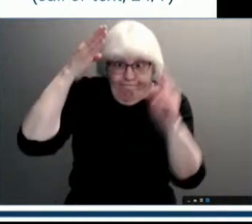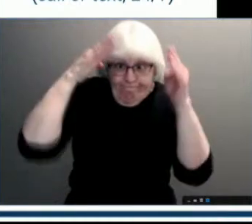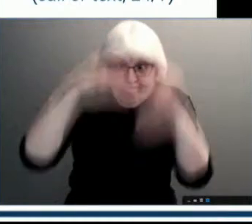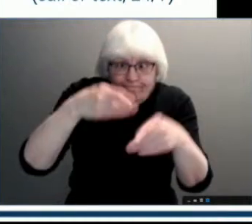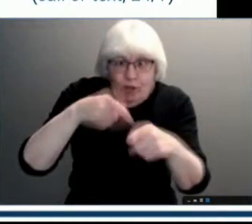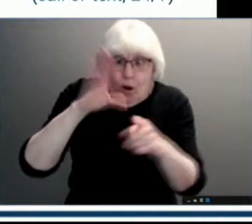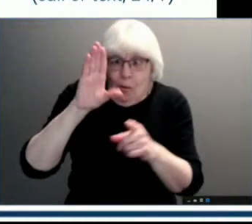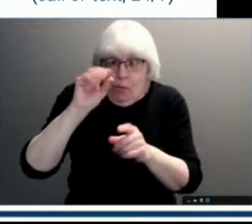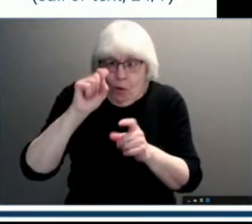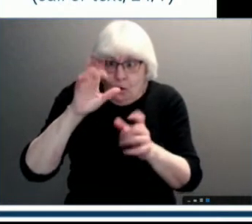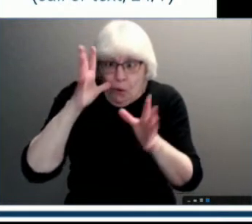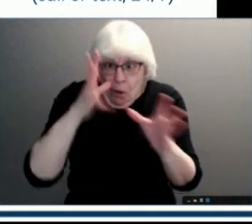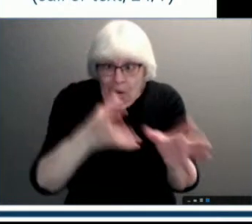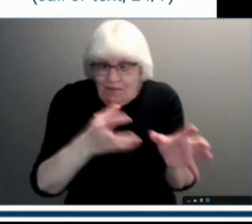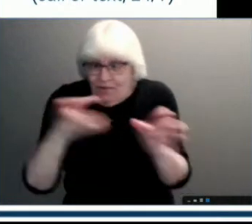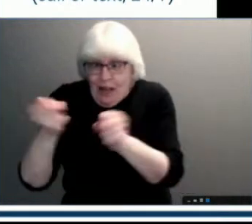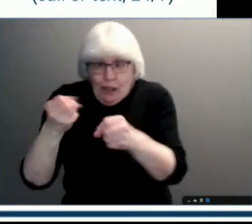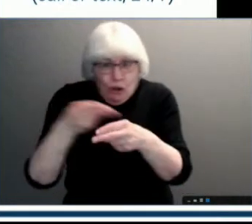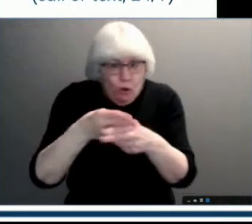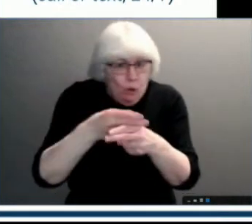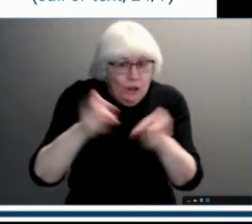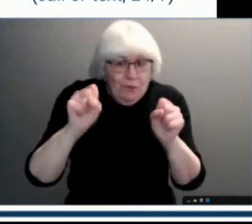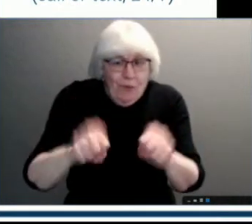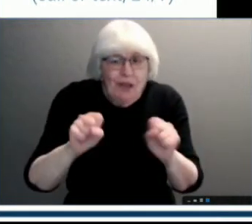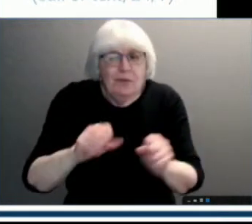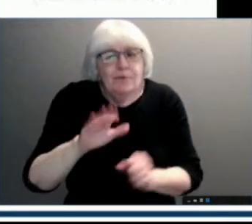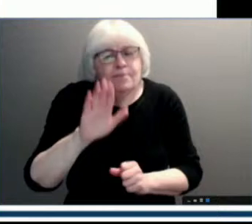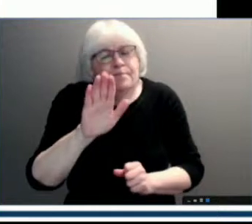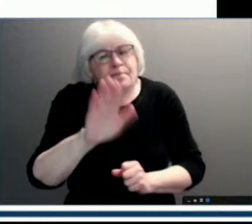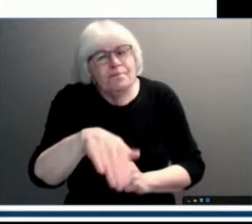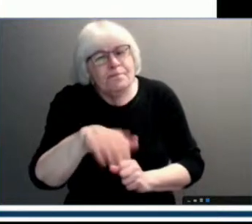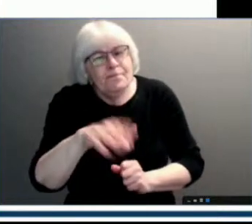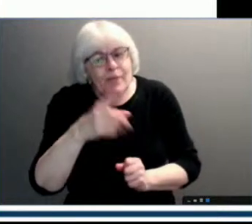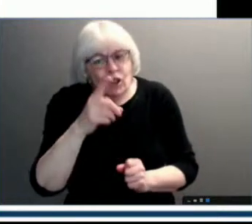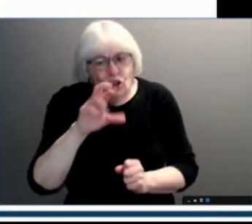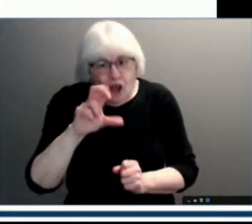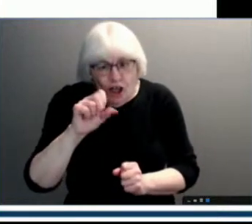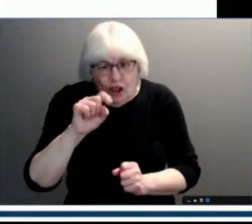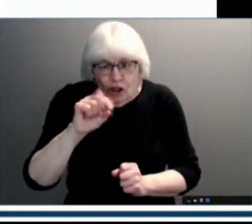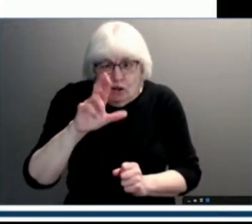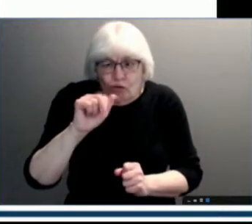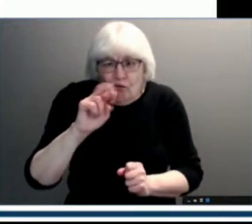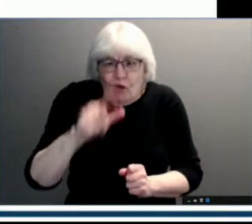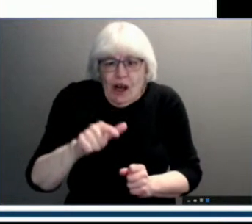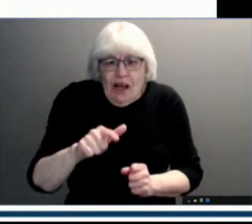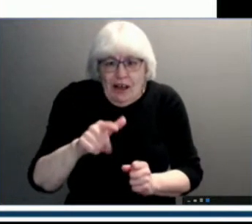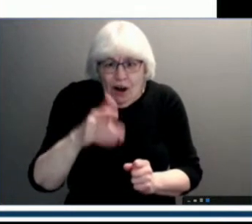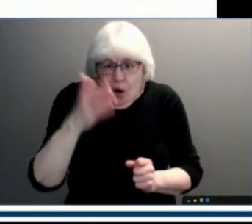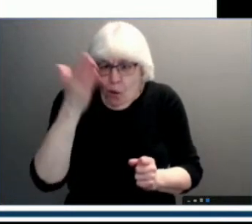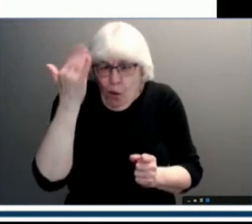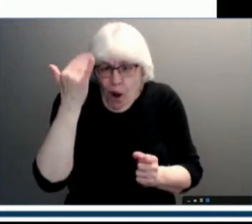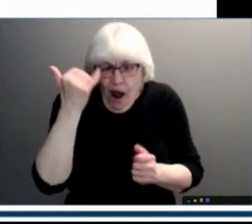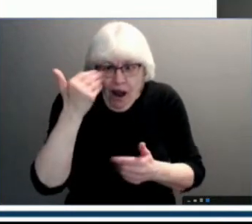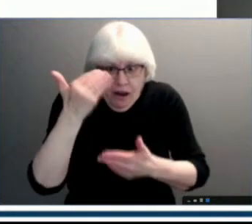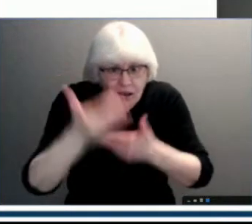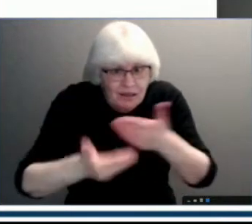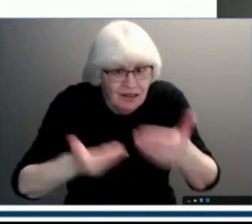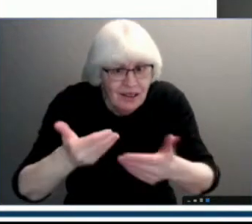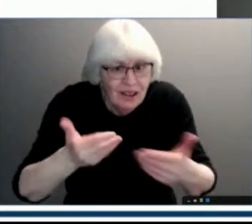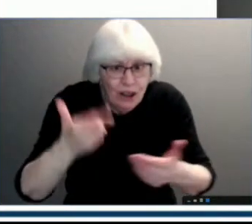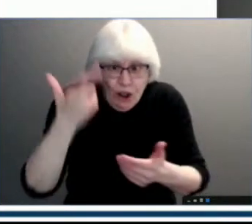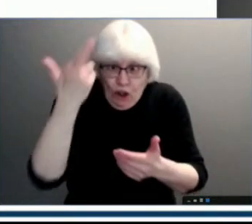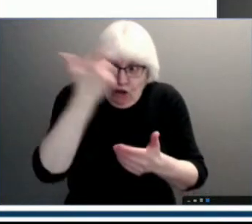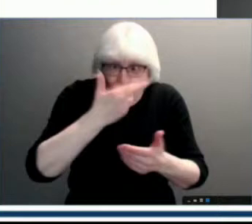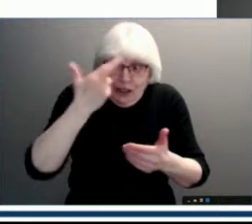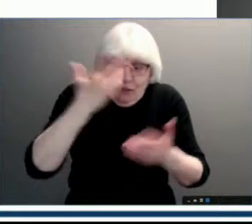I wonder, Dr. Strang, what exactly is driving that? Is it the rapidity of the spread of the virus, or is it the emerging